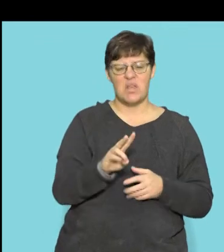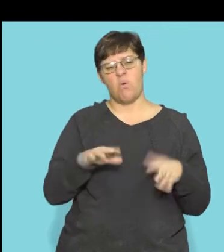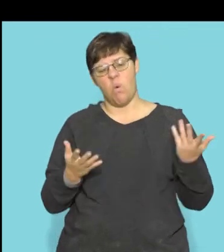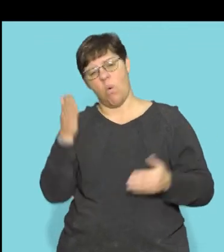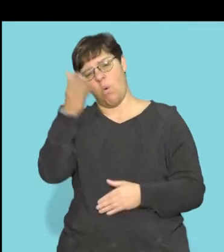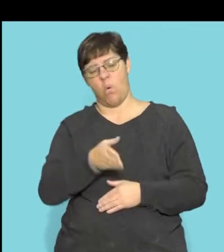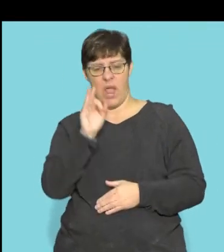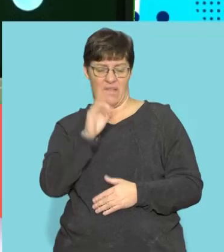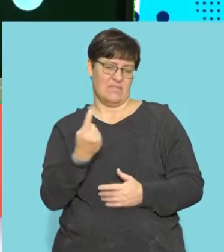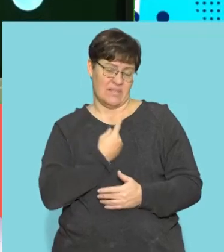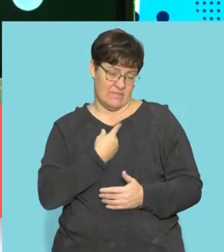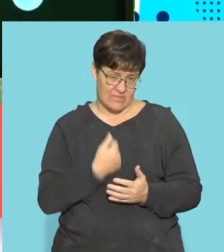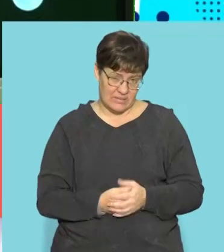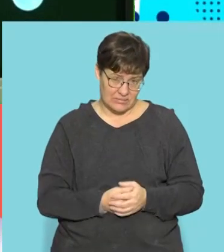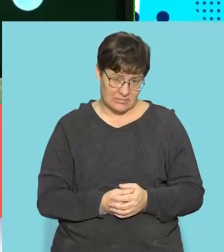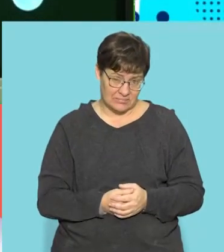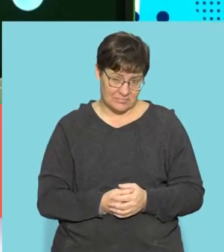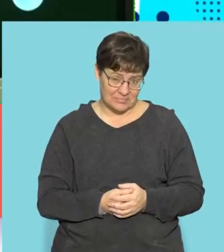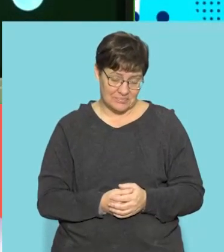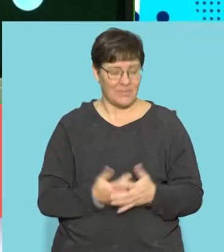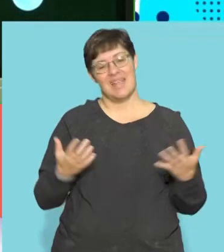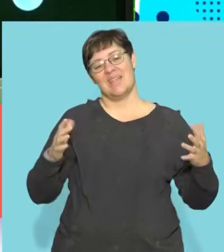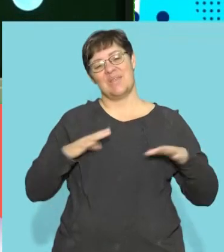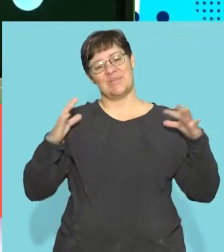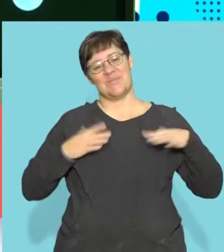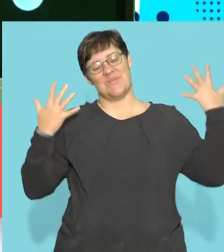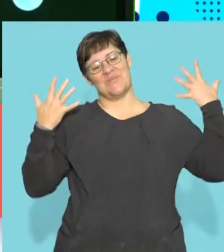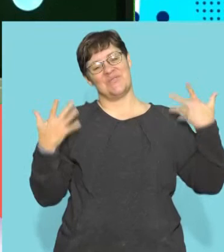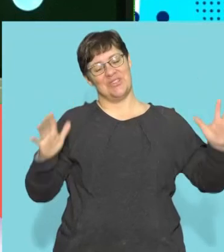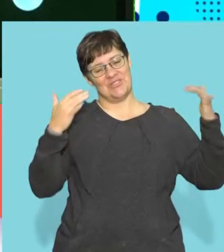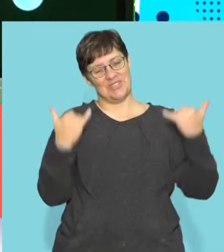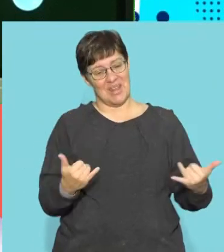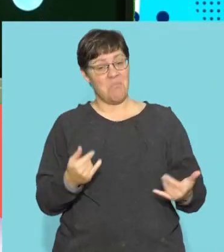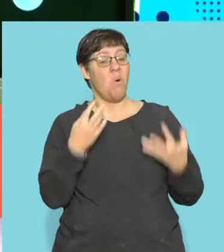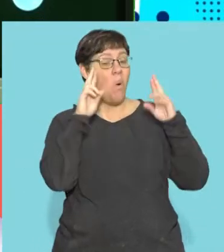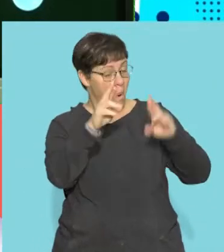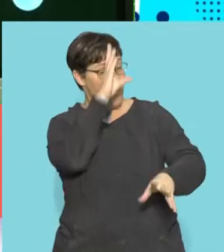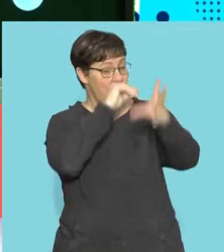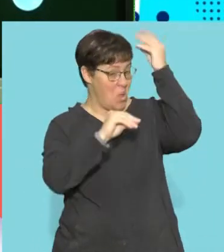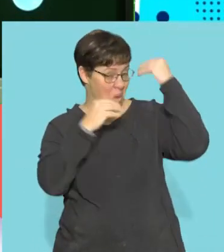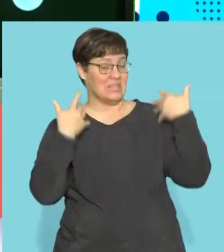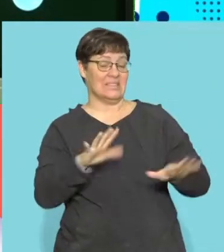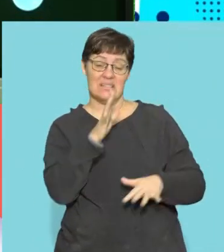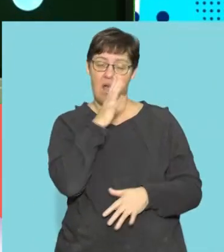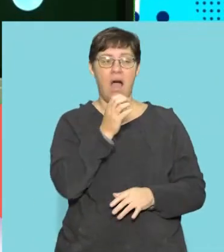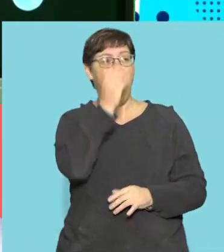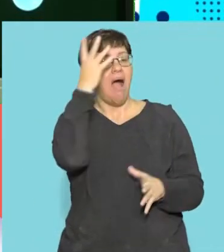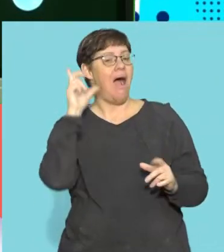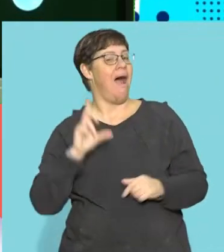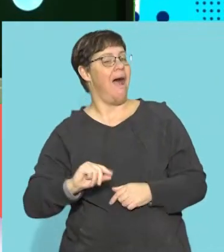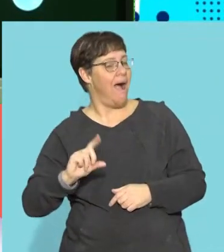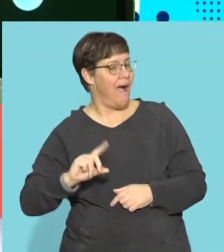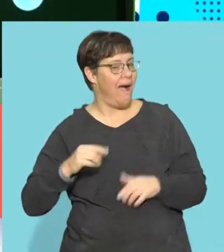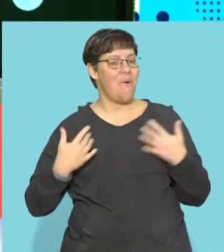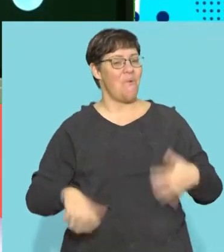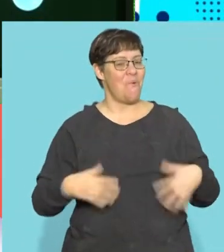value, some use F on its own. So that's all, guys, I have for you. I hope you've learned so much and you are